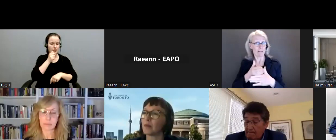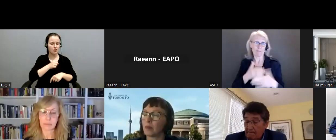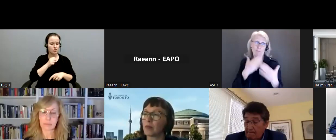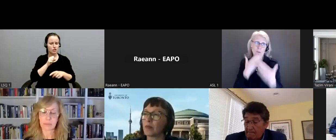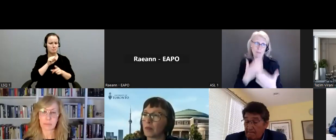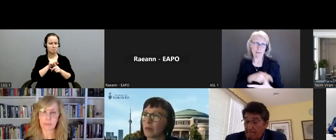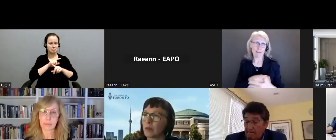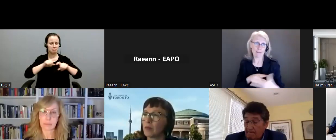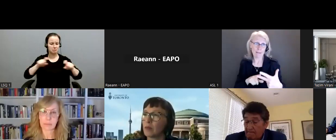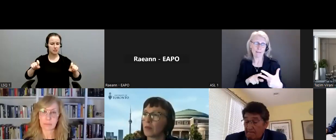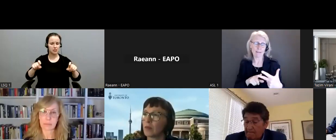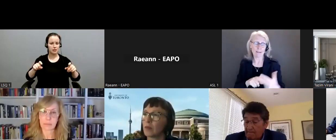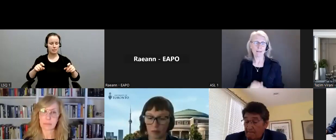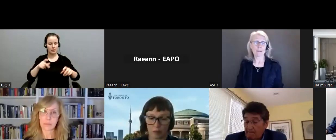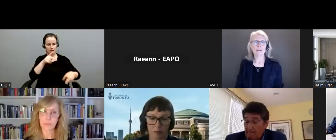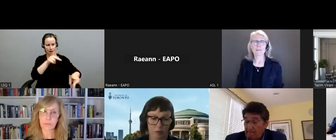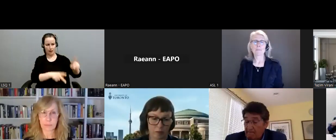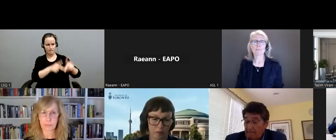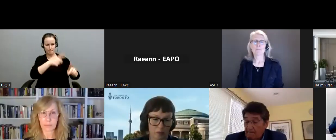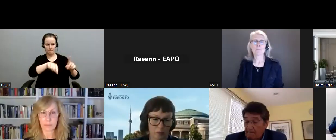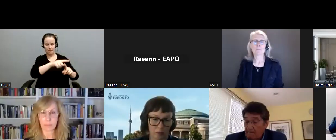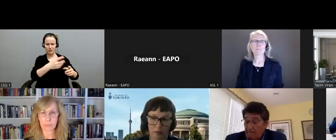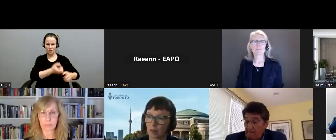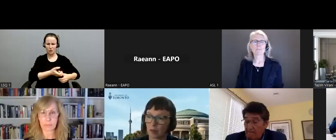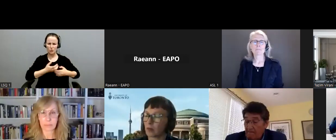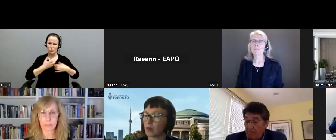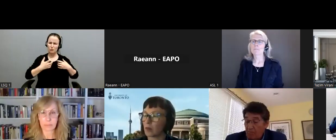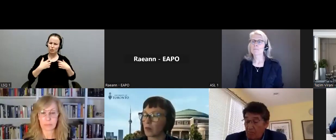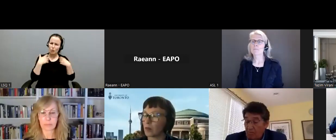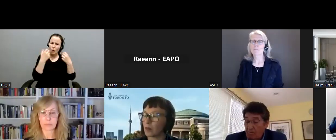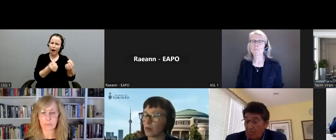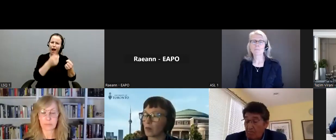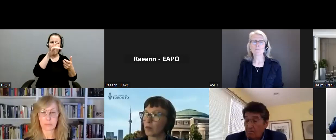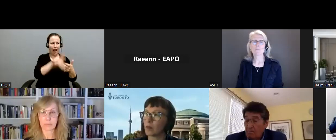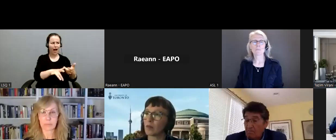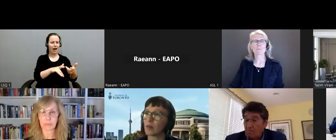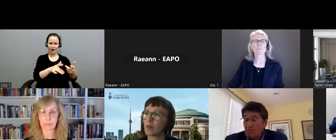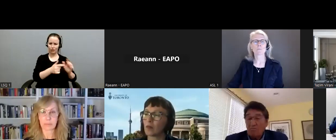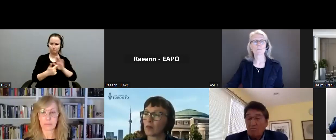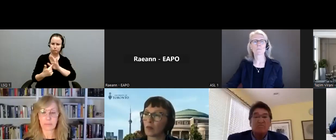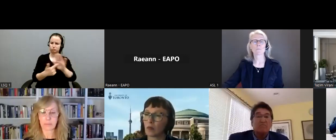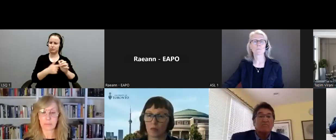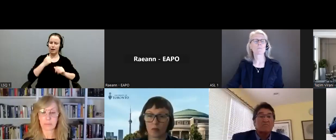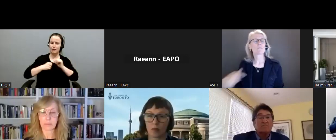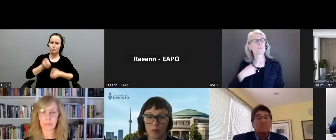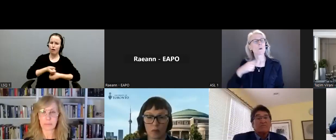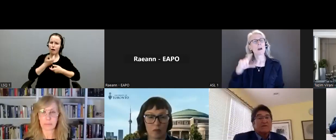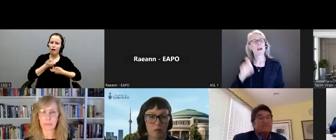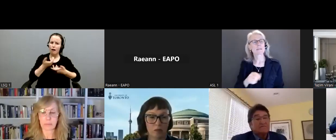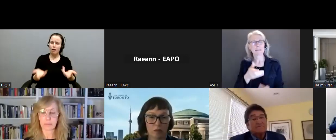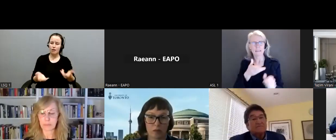stories. But I'm going to start out a little bit on the personal. I'm going to go through each people. I'm going to ask you a two-part